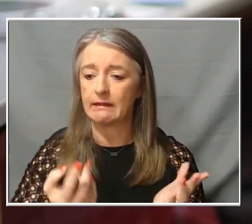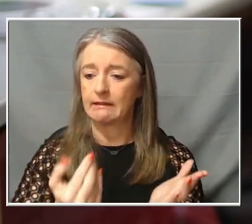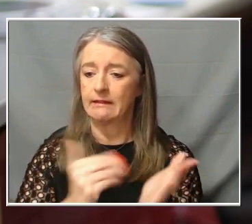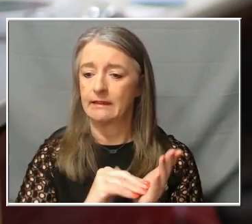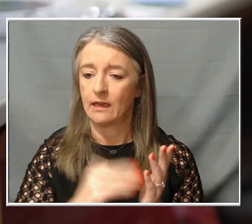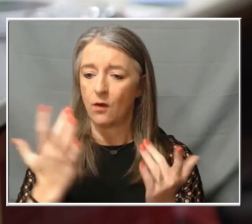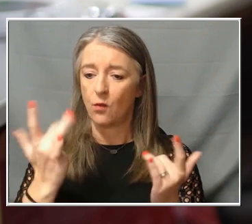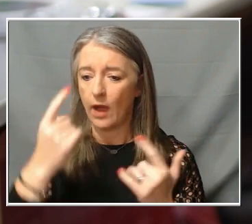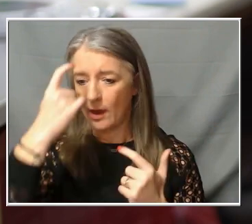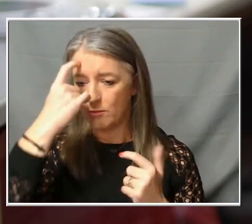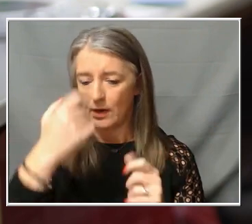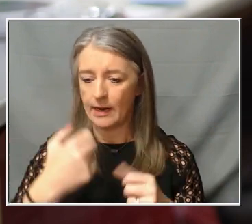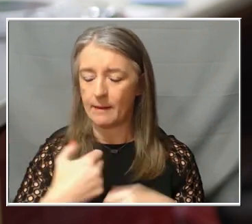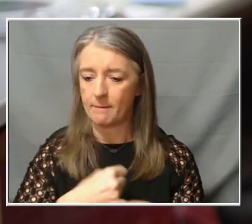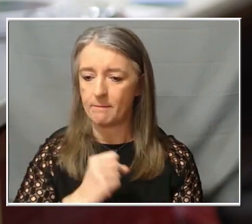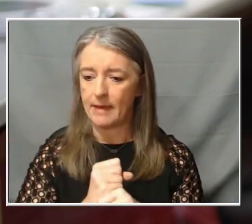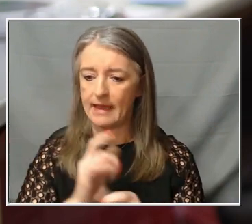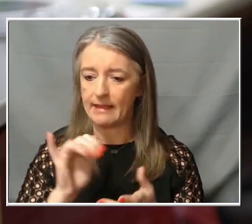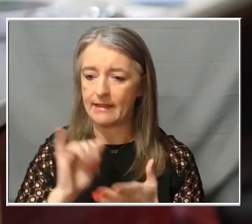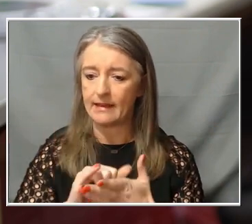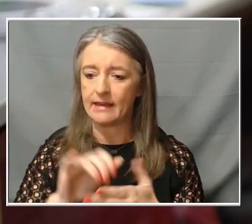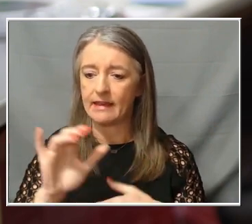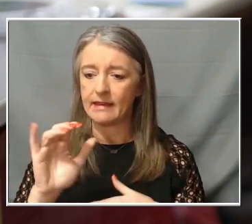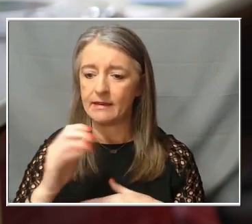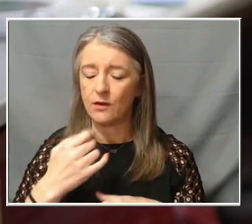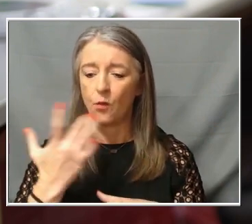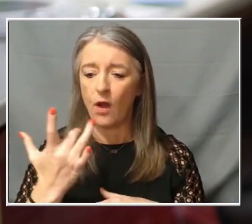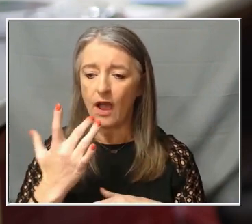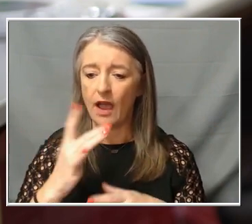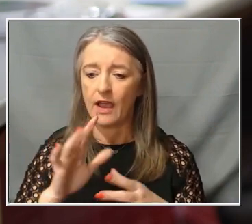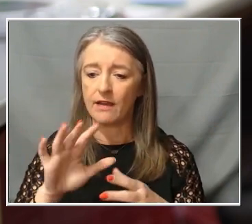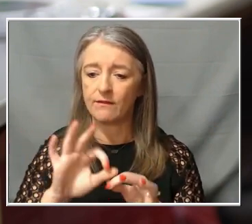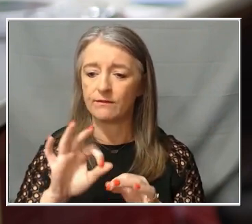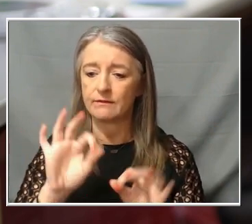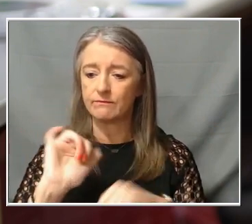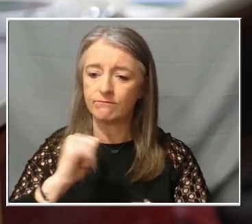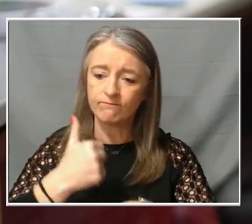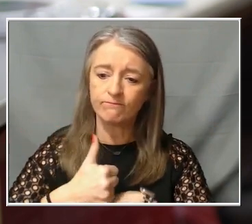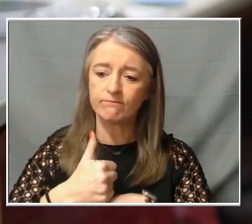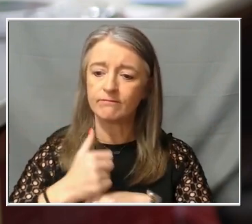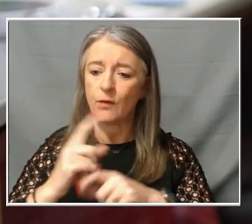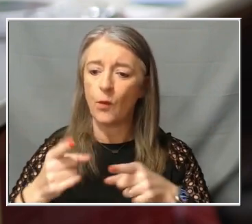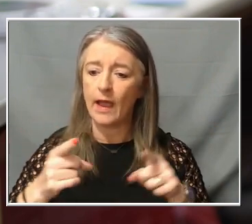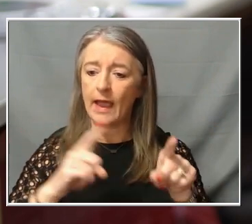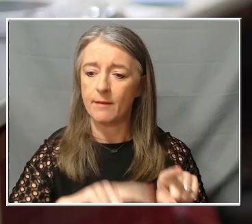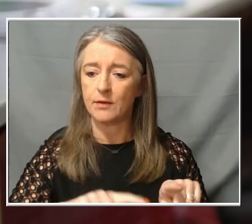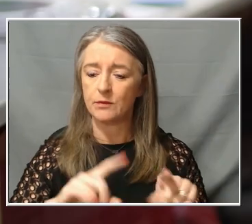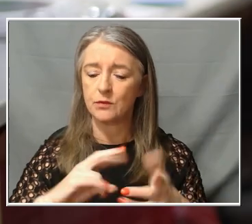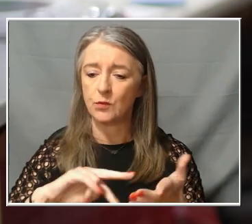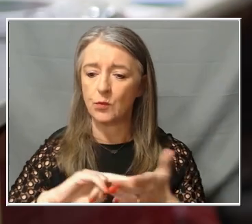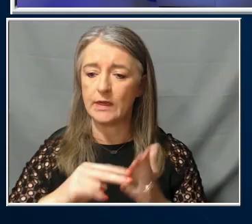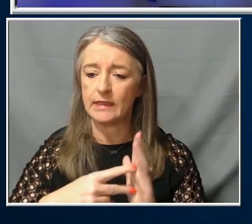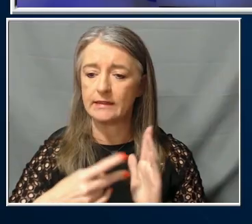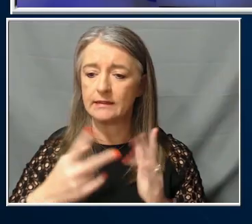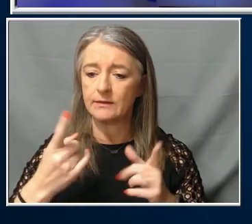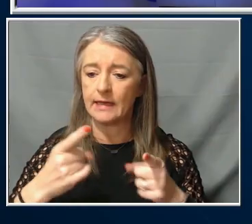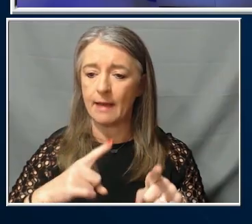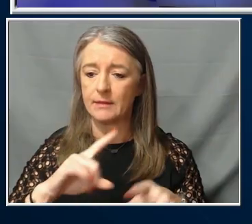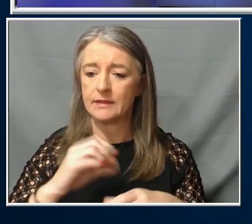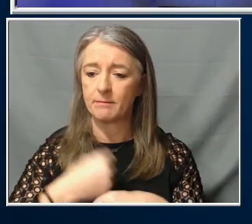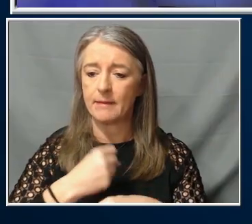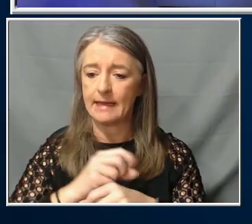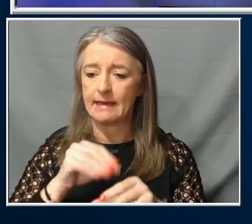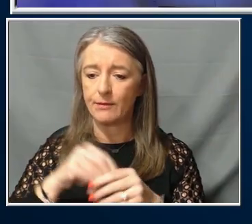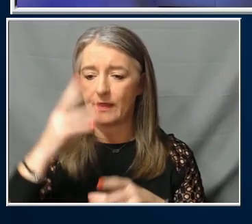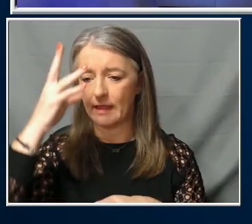makes amyloid, why amyloids are formed, and more importantly, what happens when amyloids are formed in the brain. I want to talk about